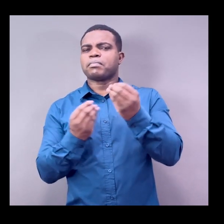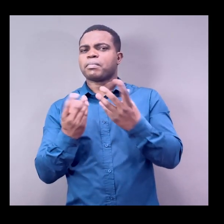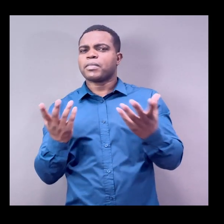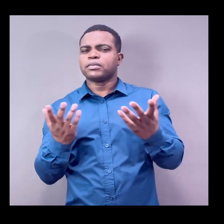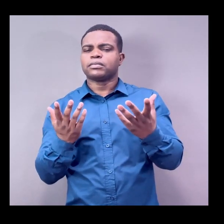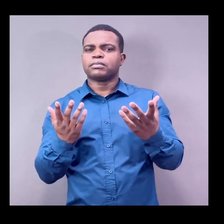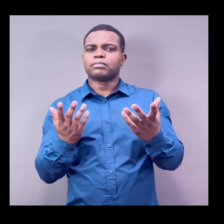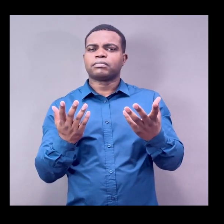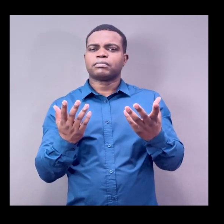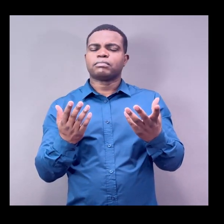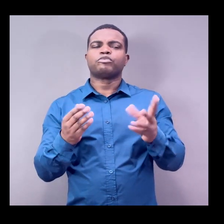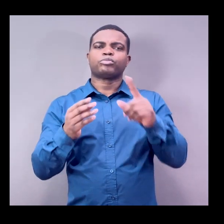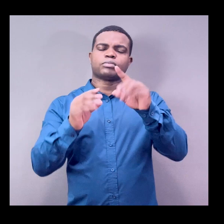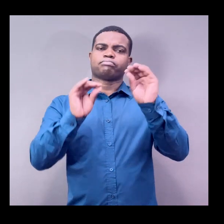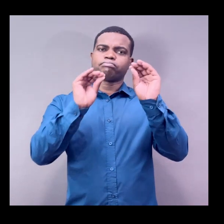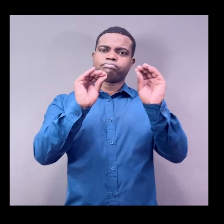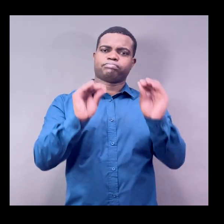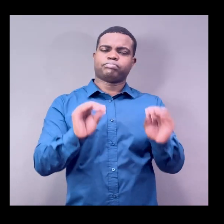what you are going to be